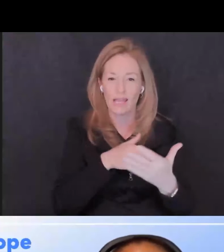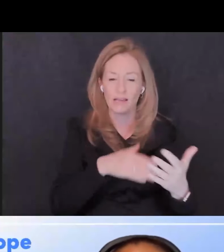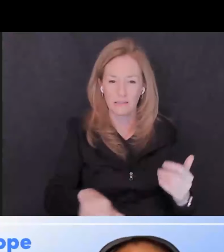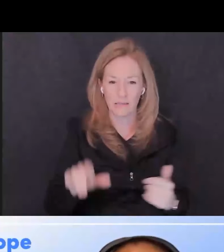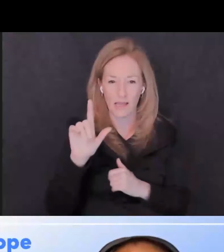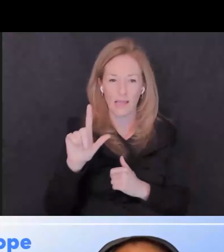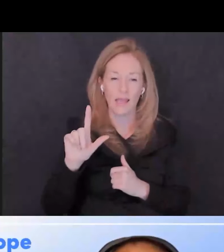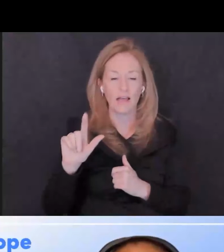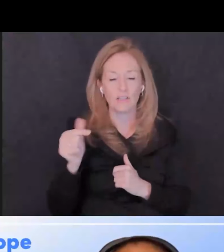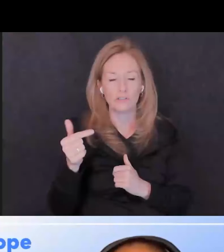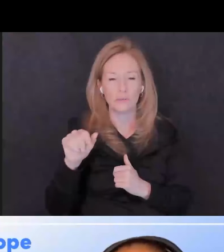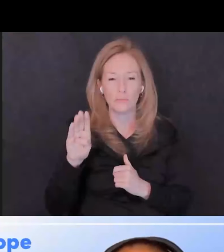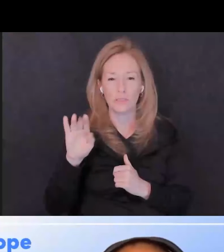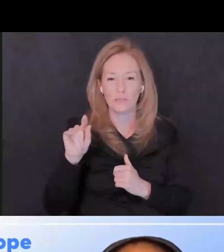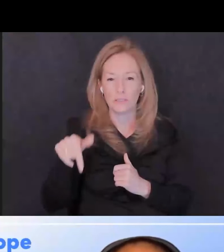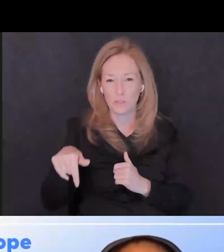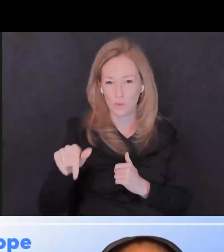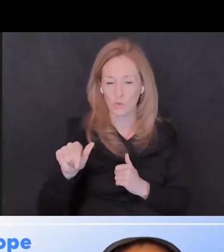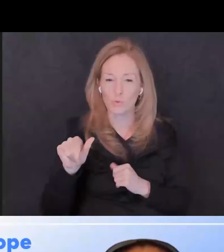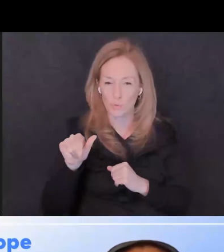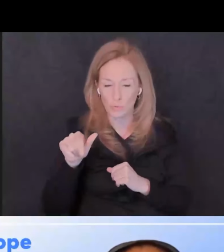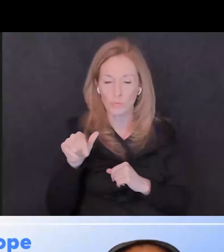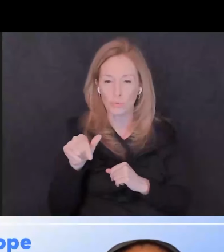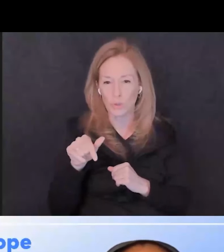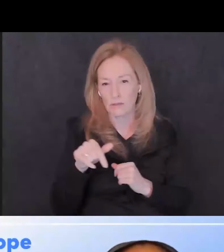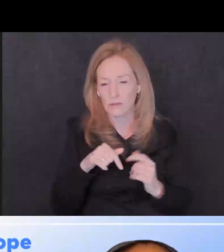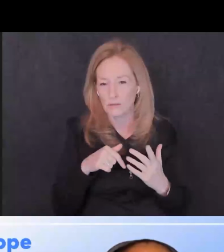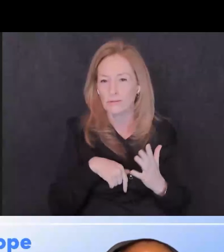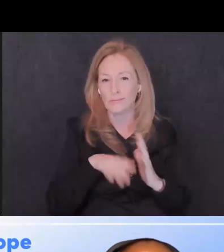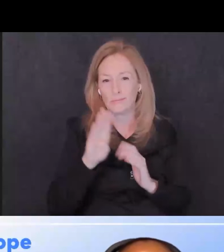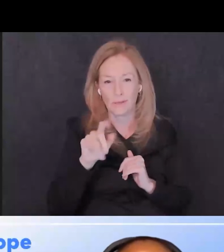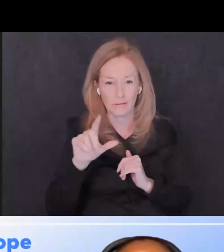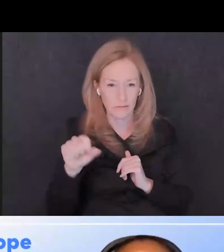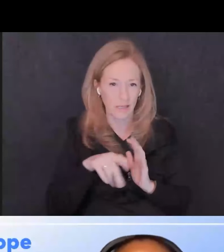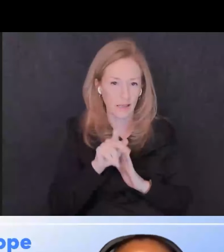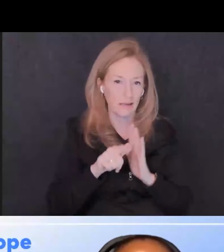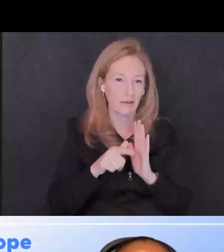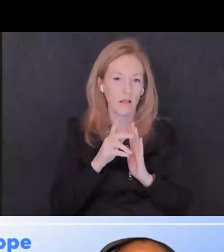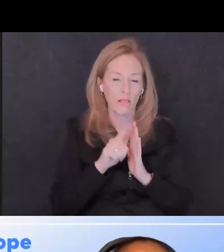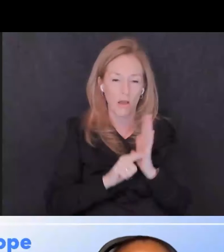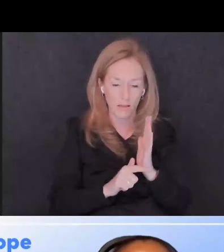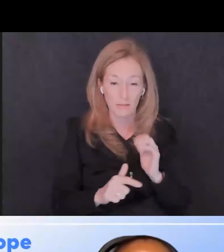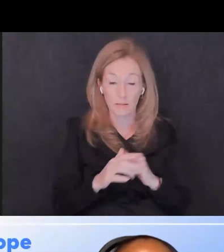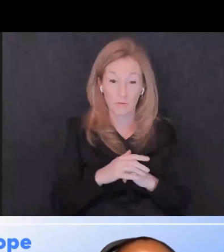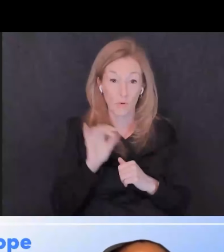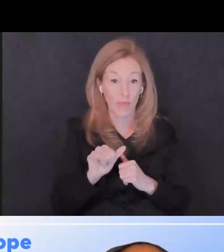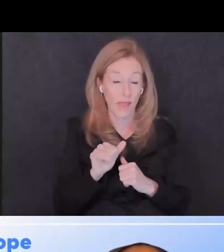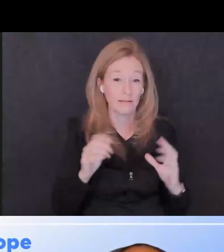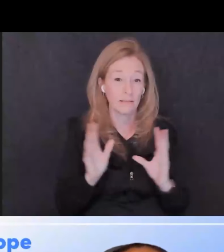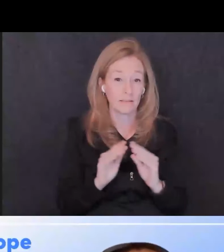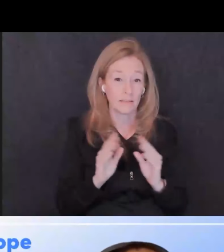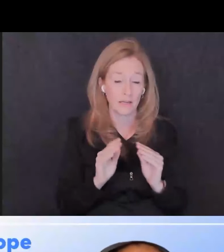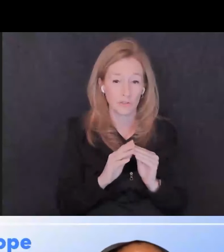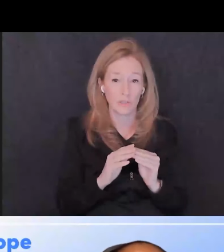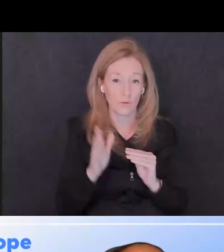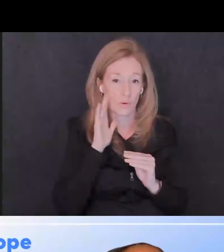anti-marginalized community legislation. So that registration link is in the chat as well. Hopefully you can join for that discussion. I'm